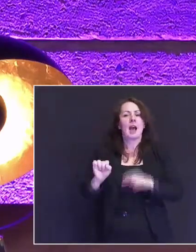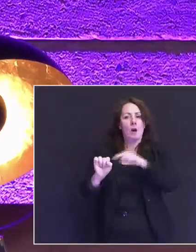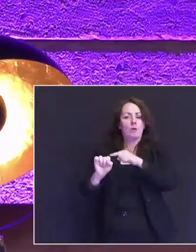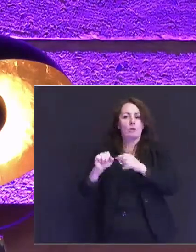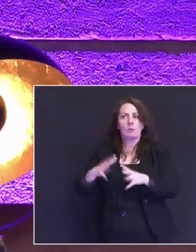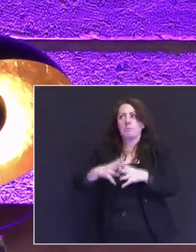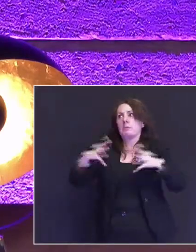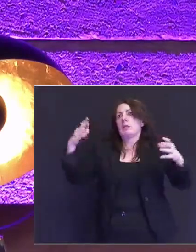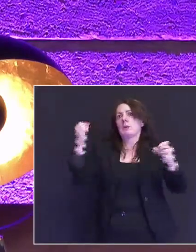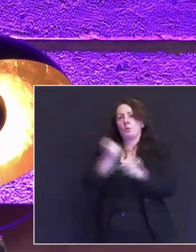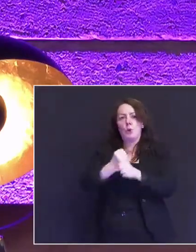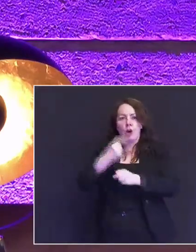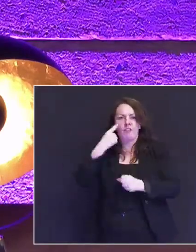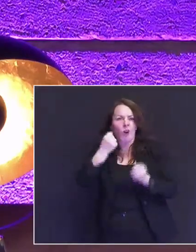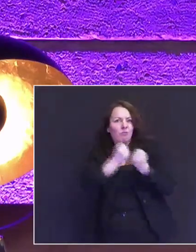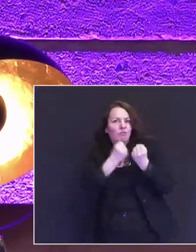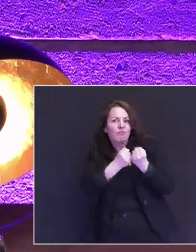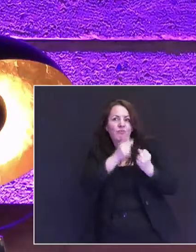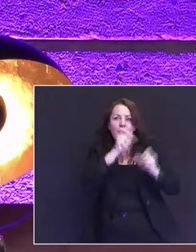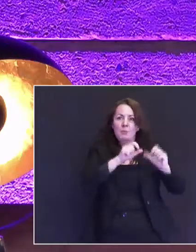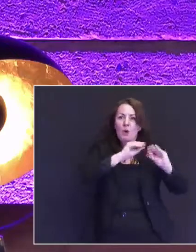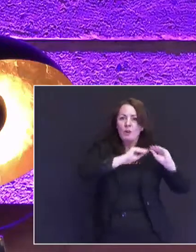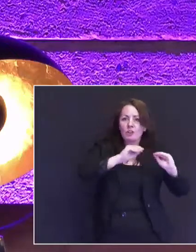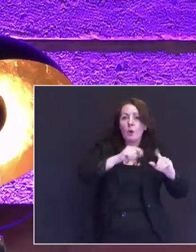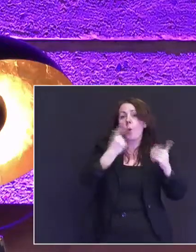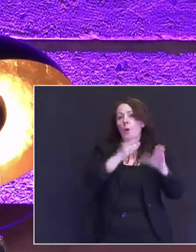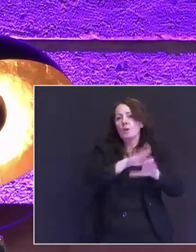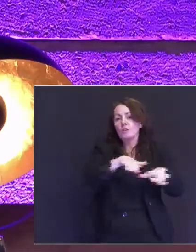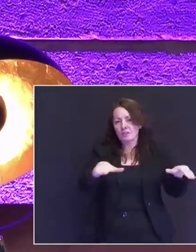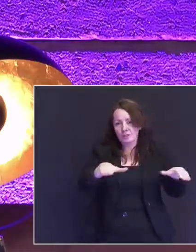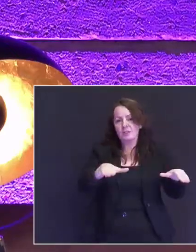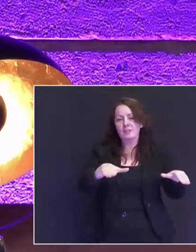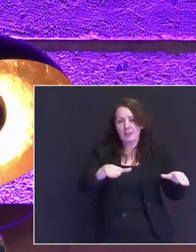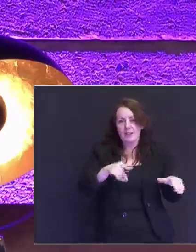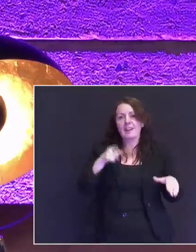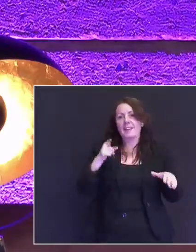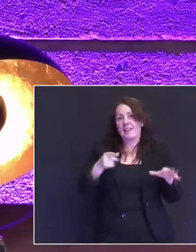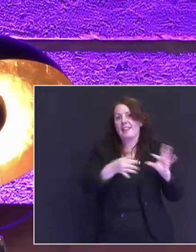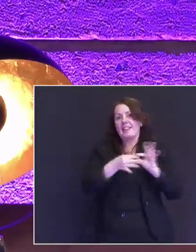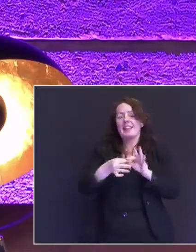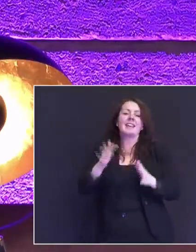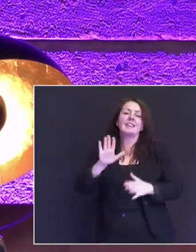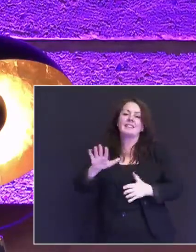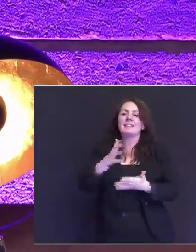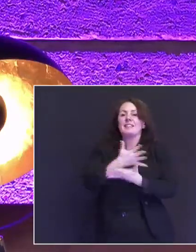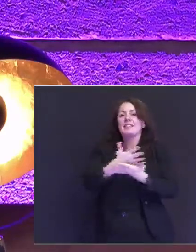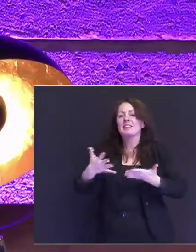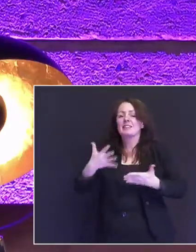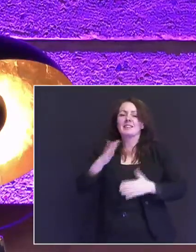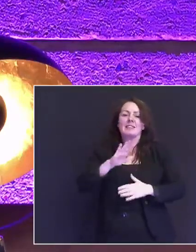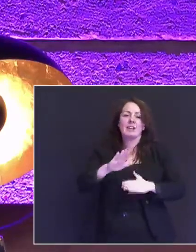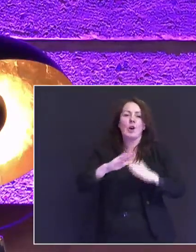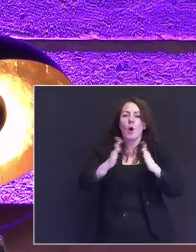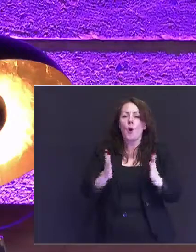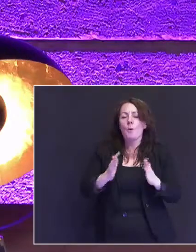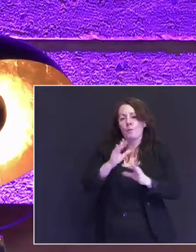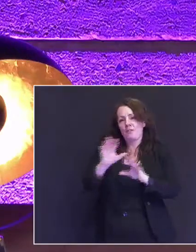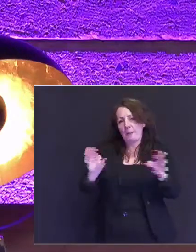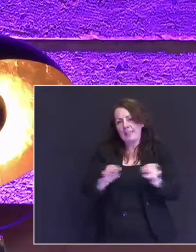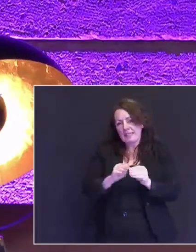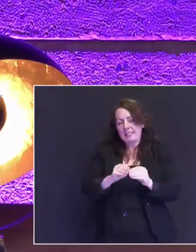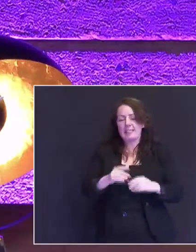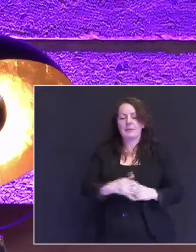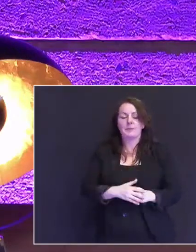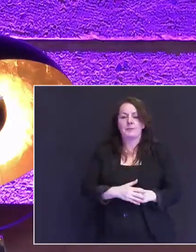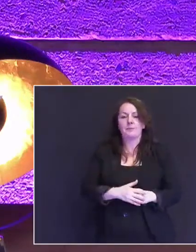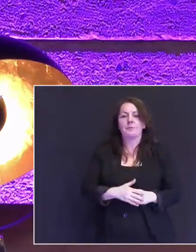students, particularly on issues on mother tongue-based education in the early grades. Could you